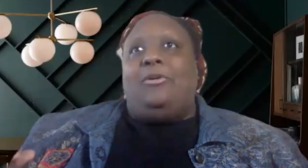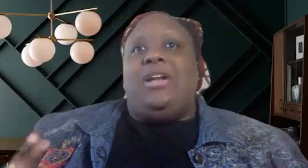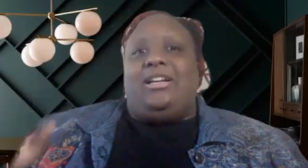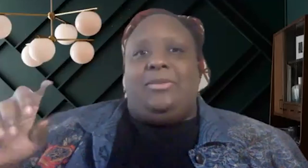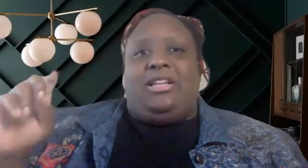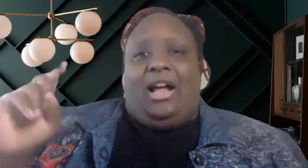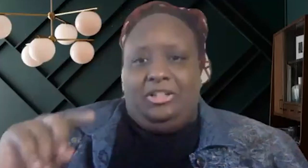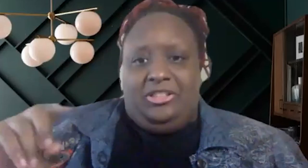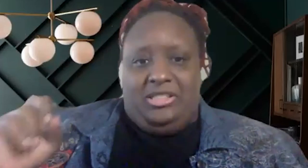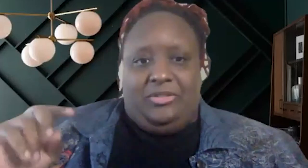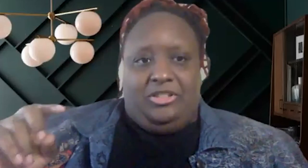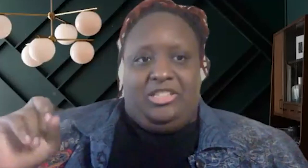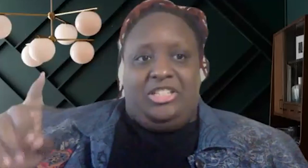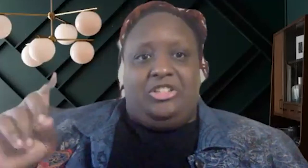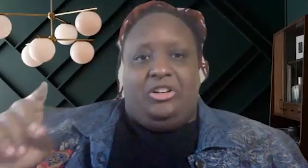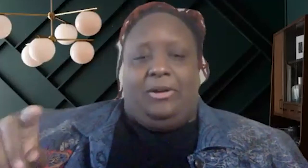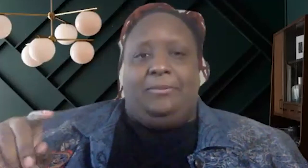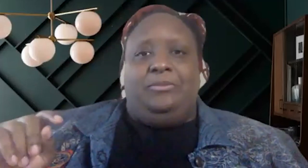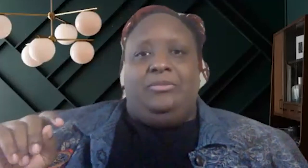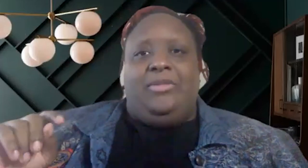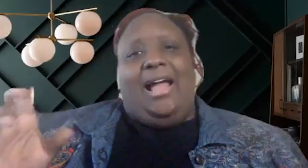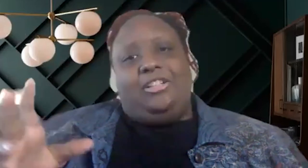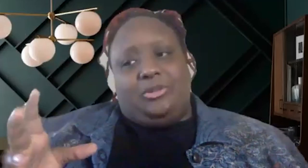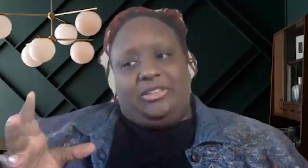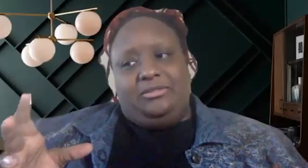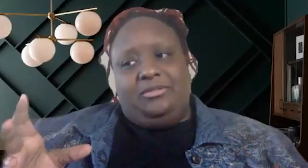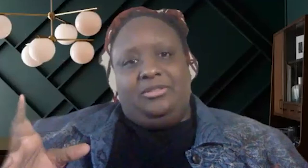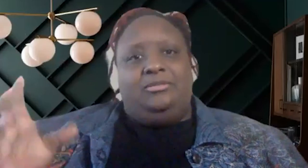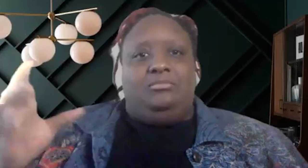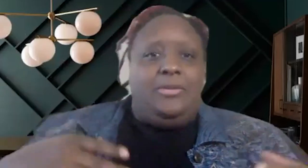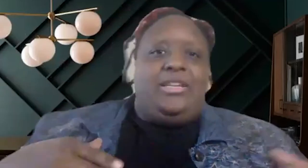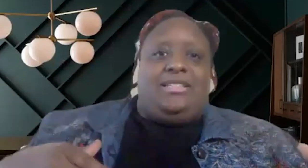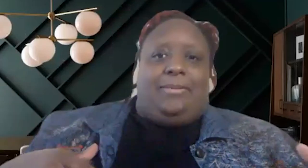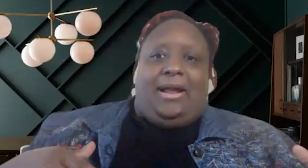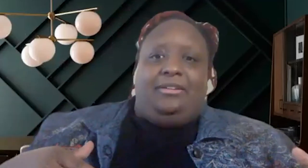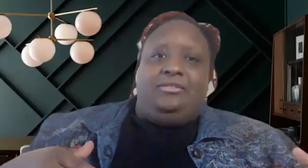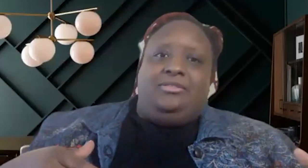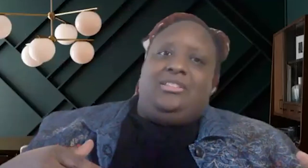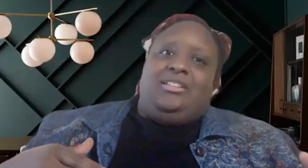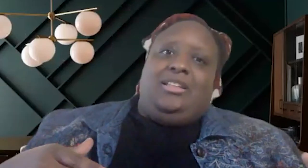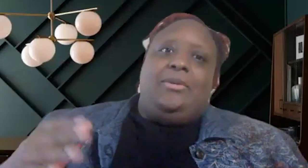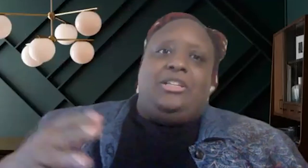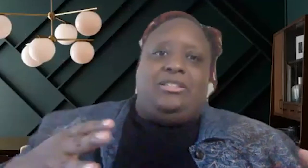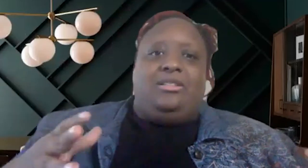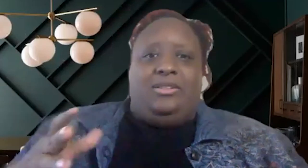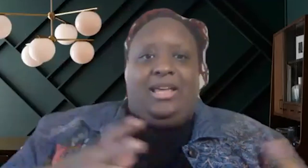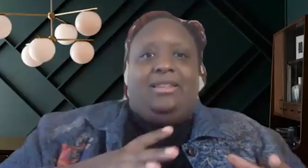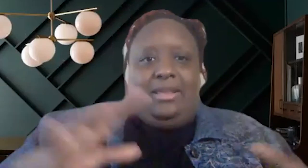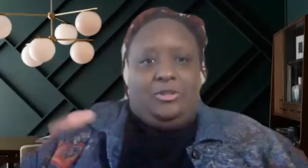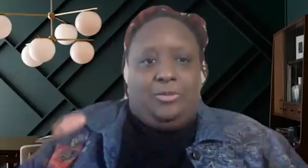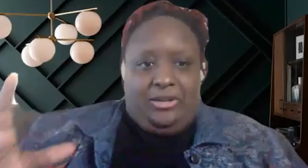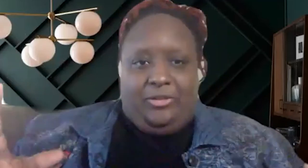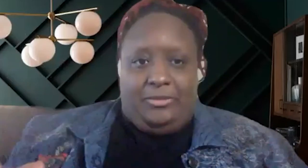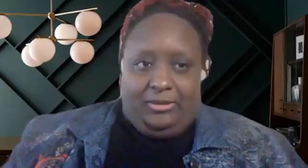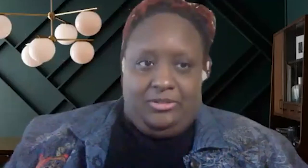And I want you to actually make the conscious decision to go, actually, let me take a step back. Let me just let